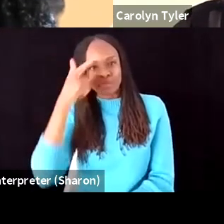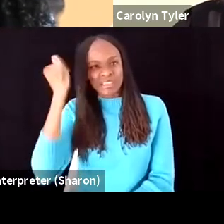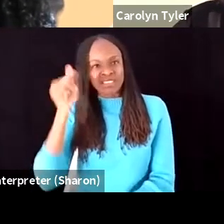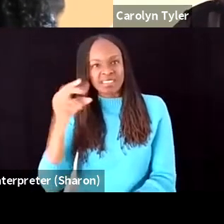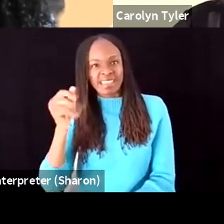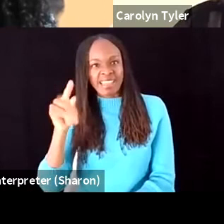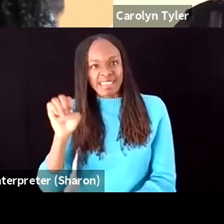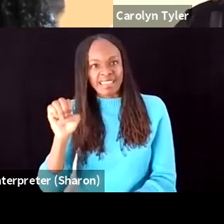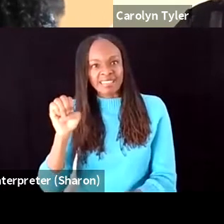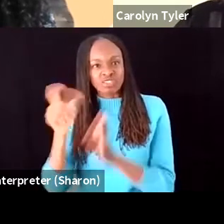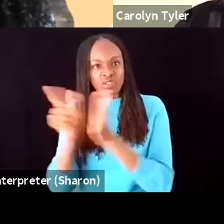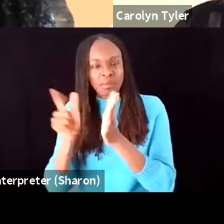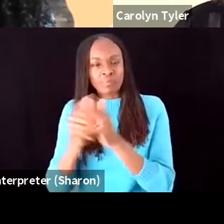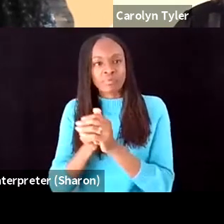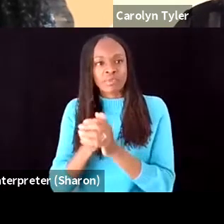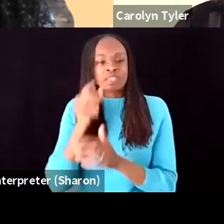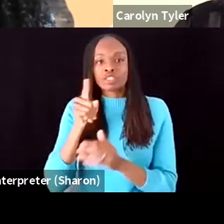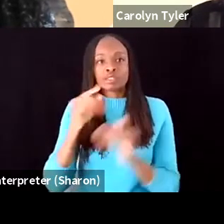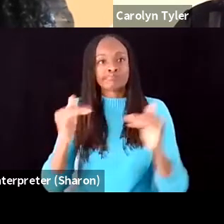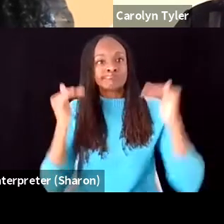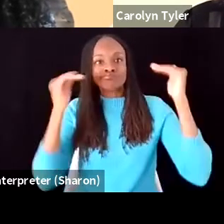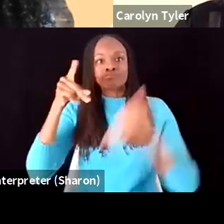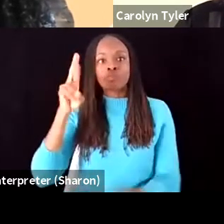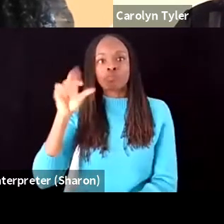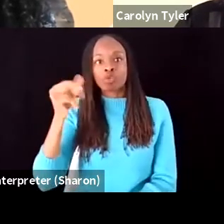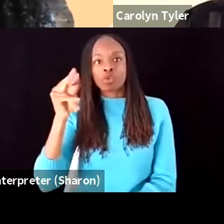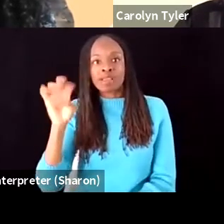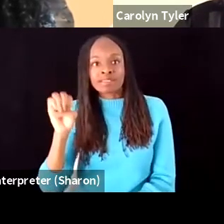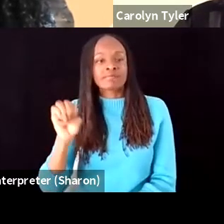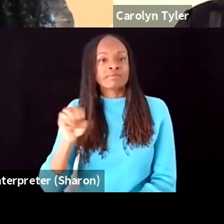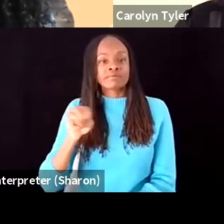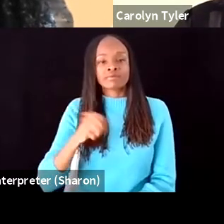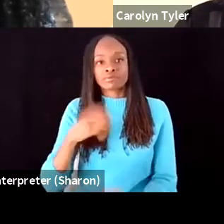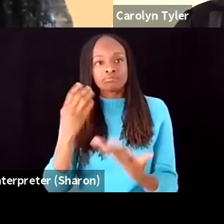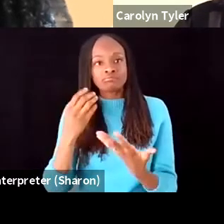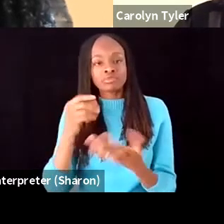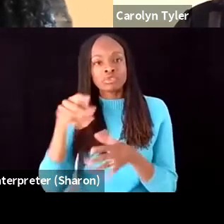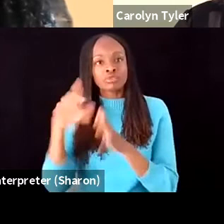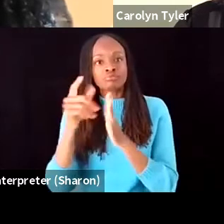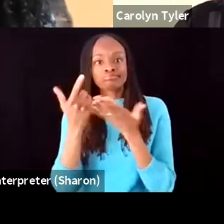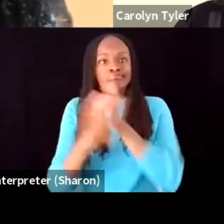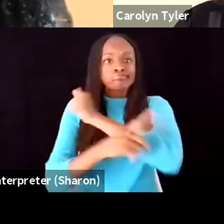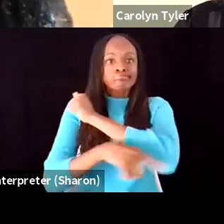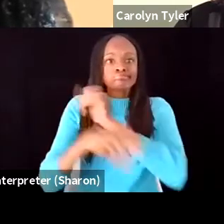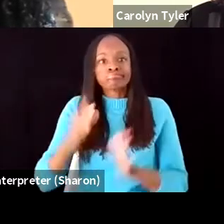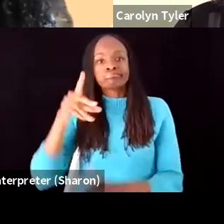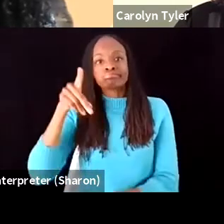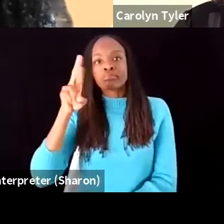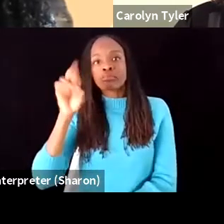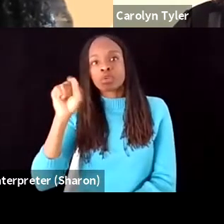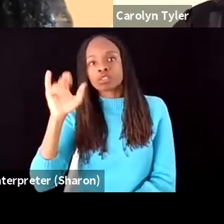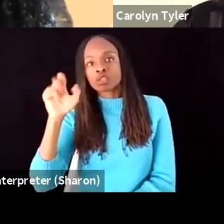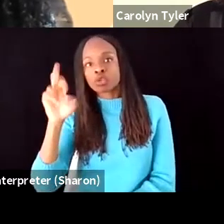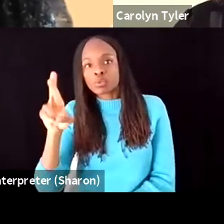a reform-minded, progressive prosecutor, wanting to expunge low-level drug offenses,